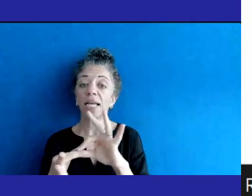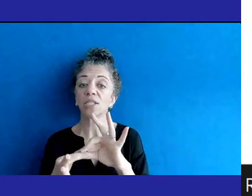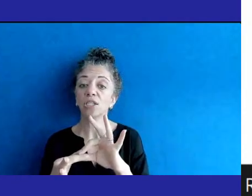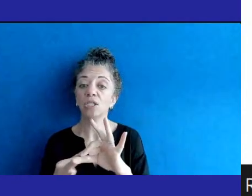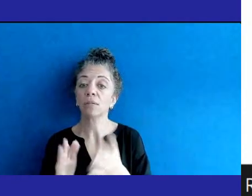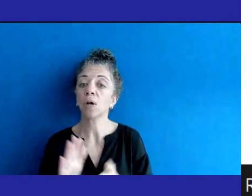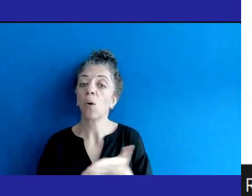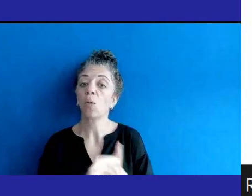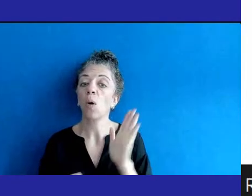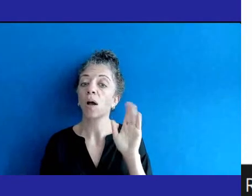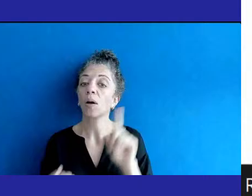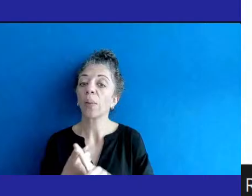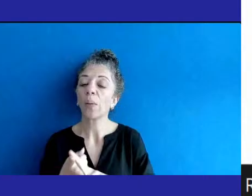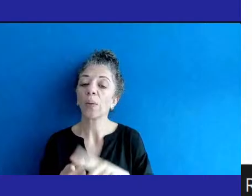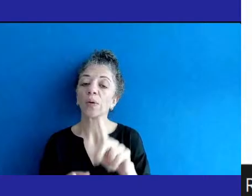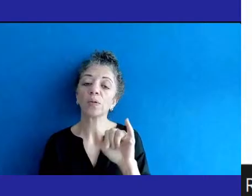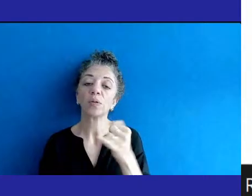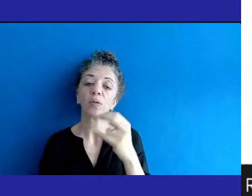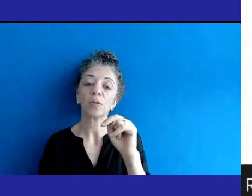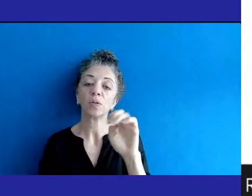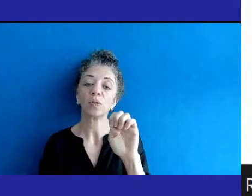exceed